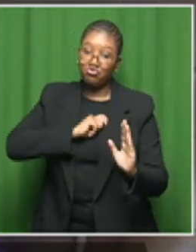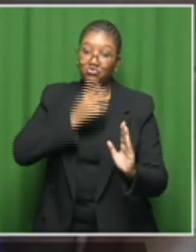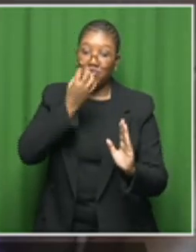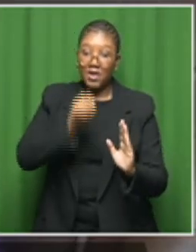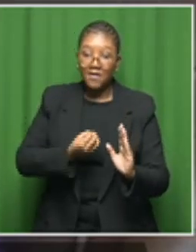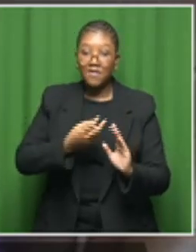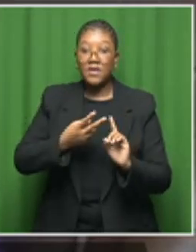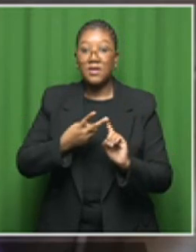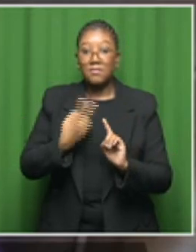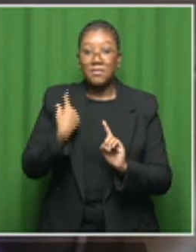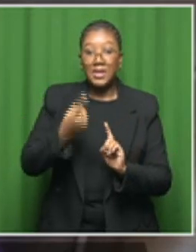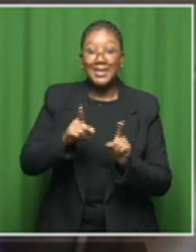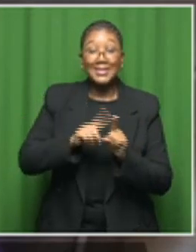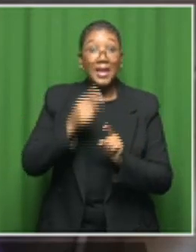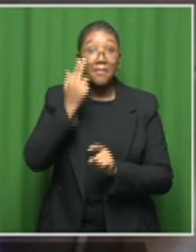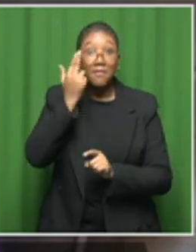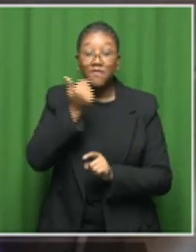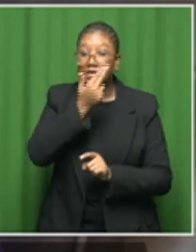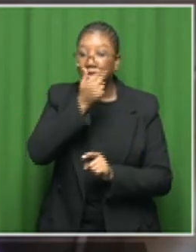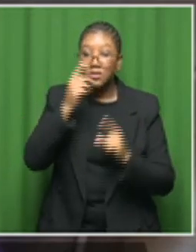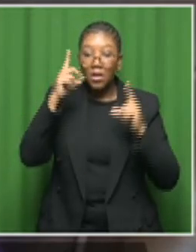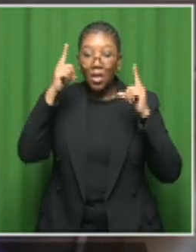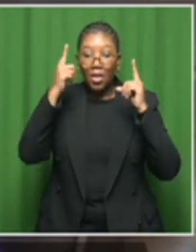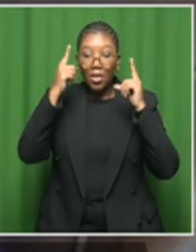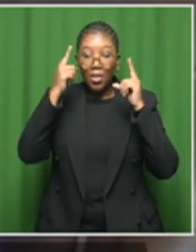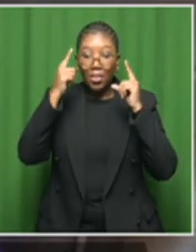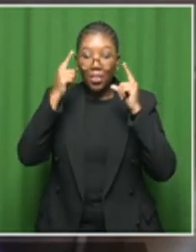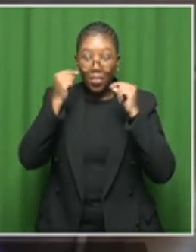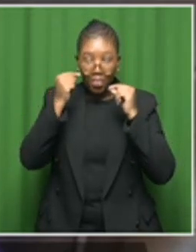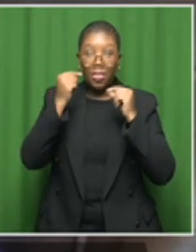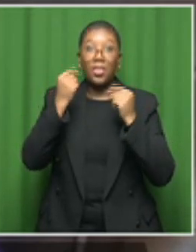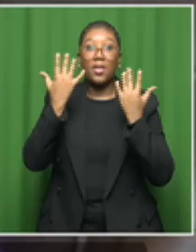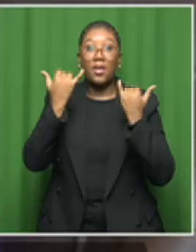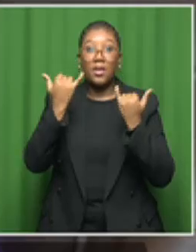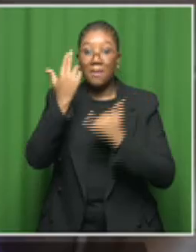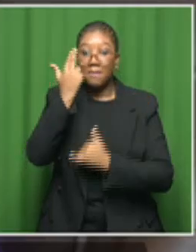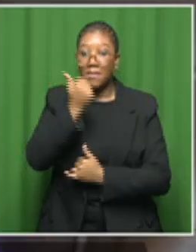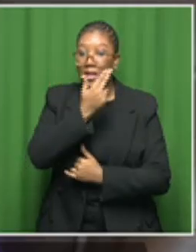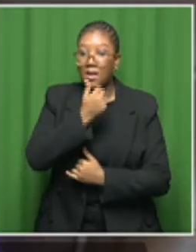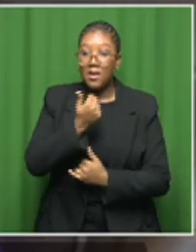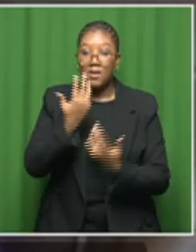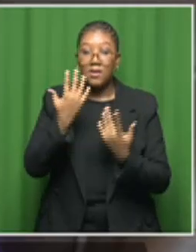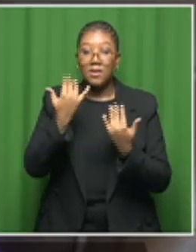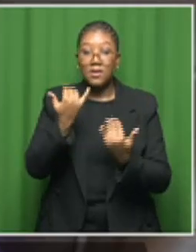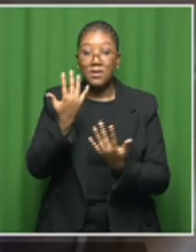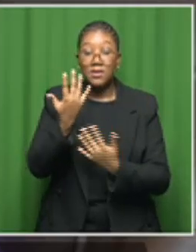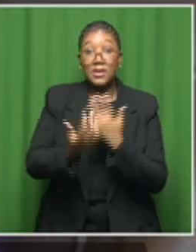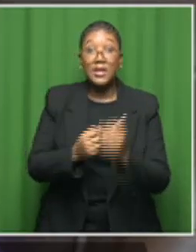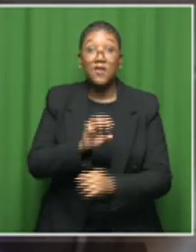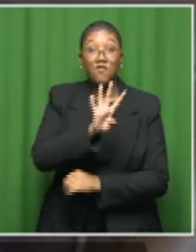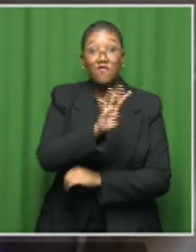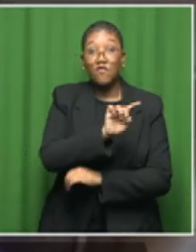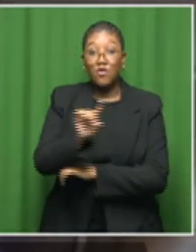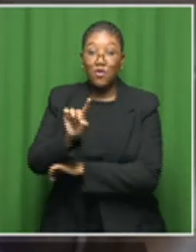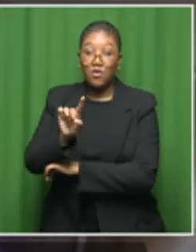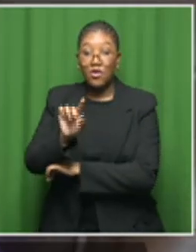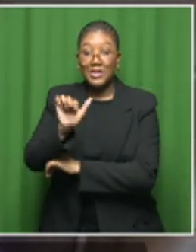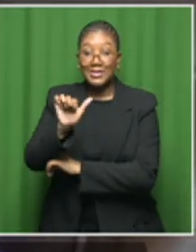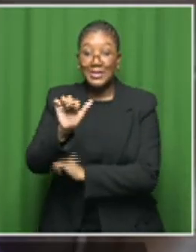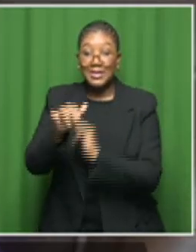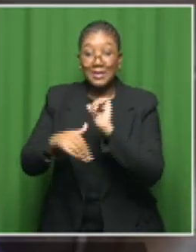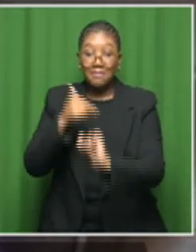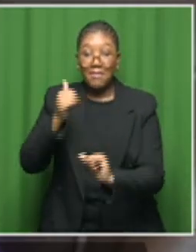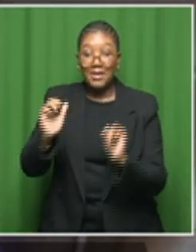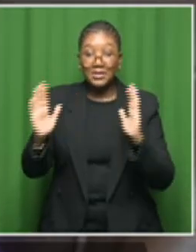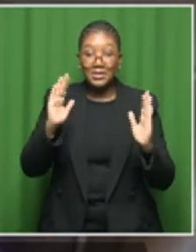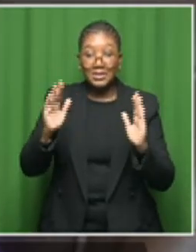vision. Every single year for the past 6 years, I know that for about 3 to 4 months, I'm wheelchair bound.